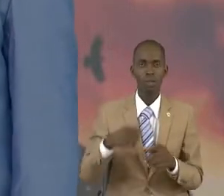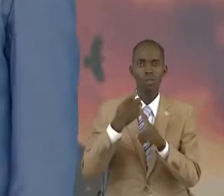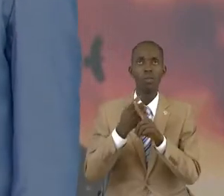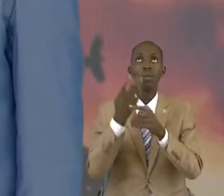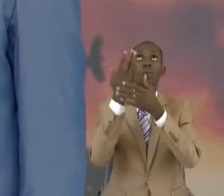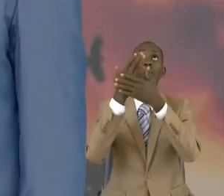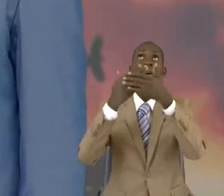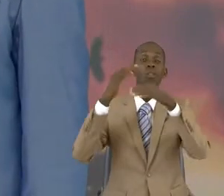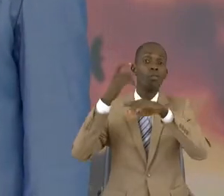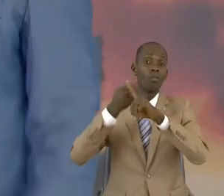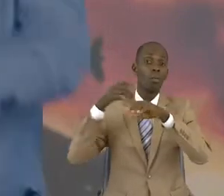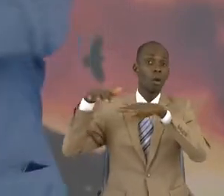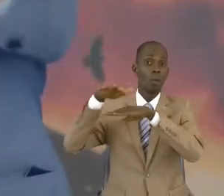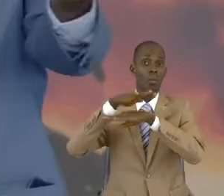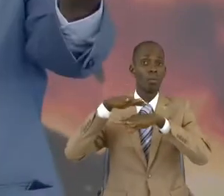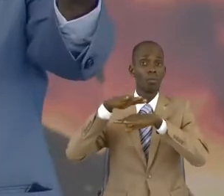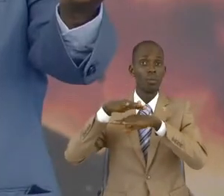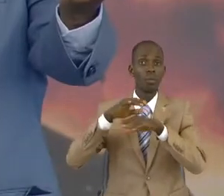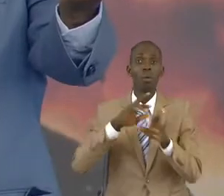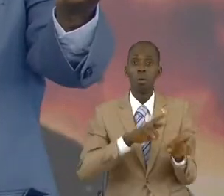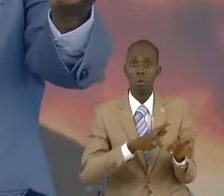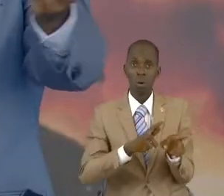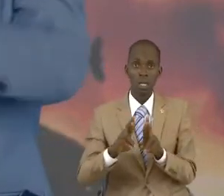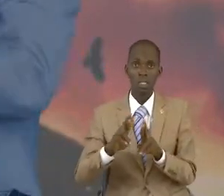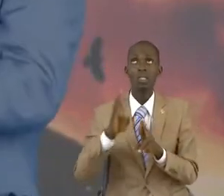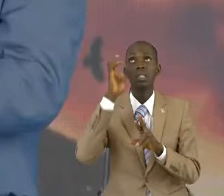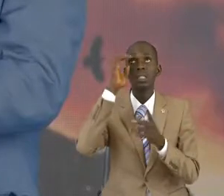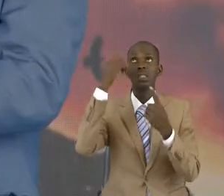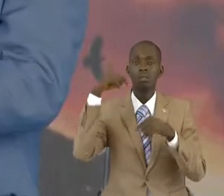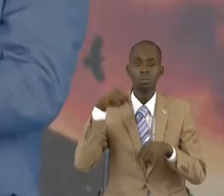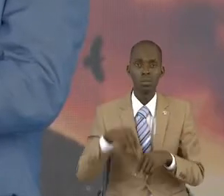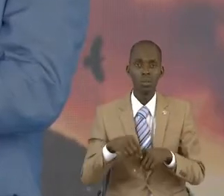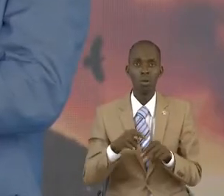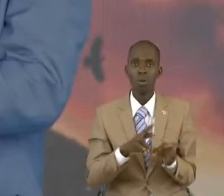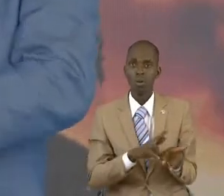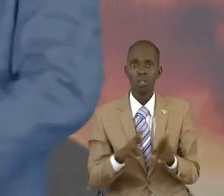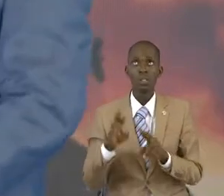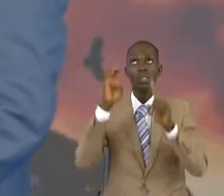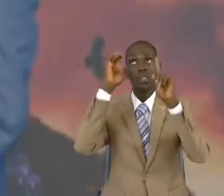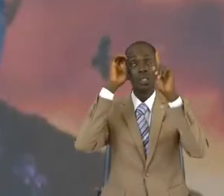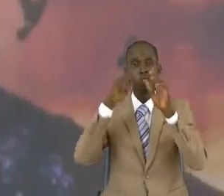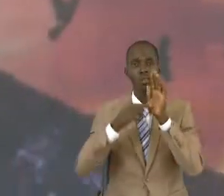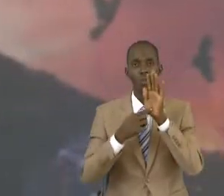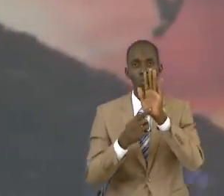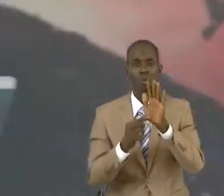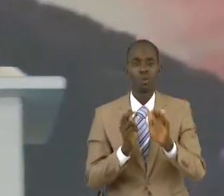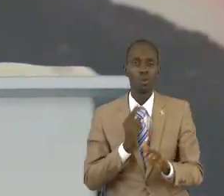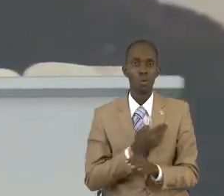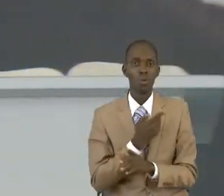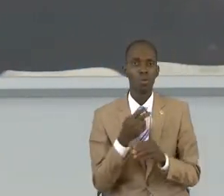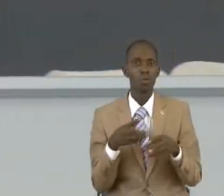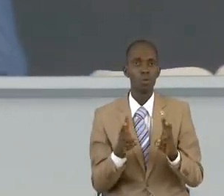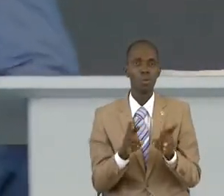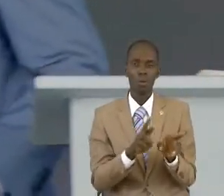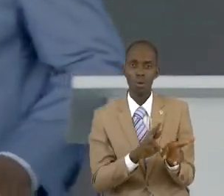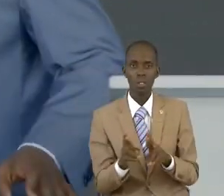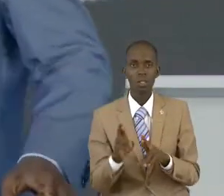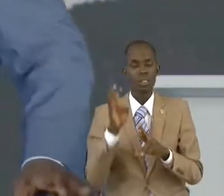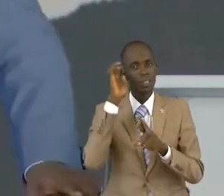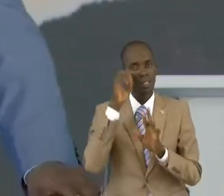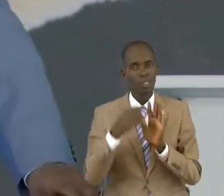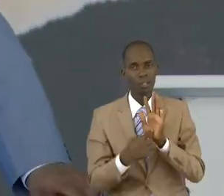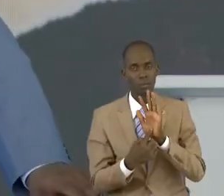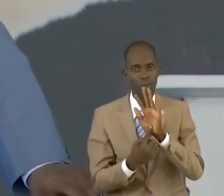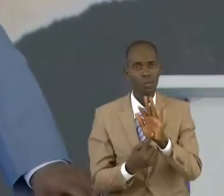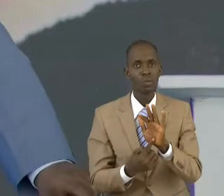down. Already he showed us the way. Already he revealed the